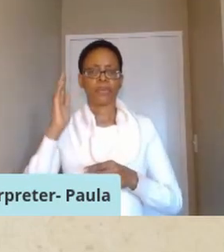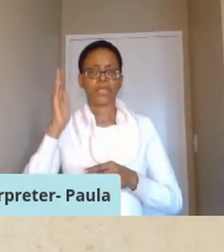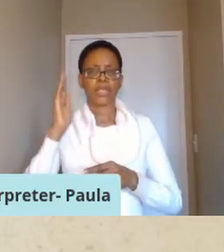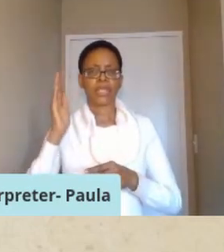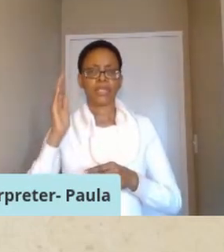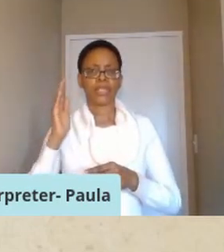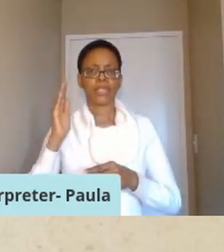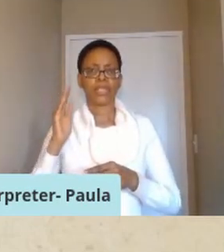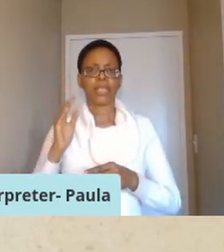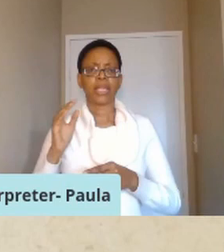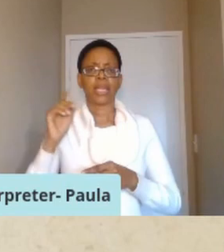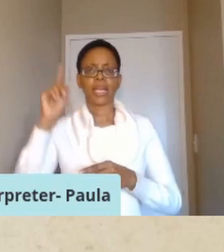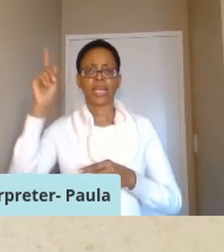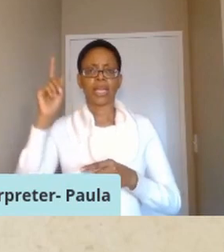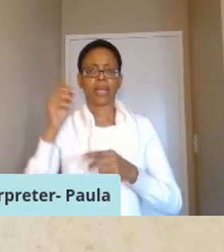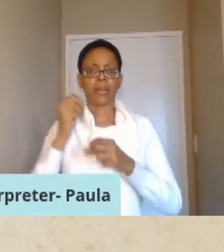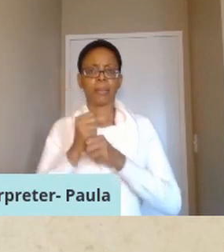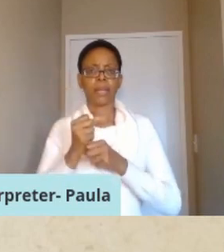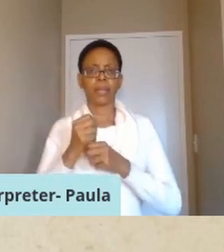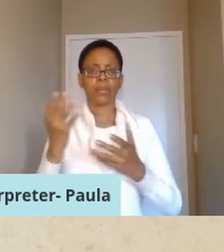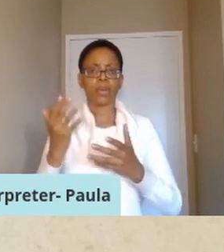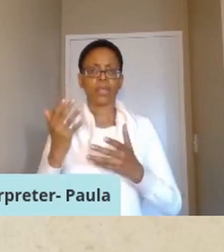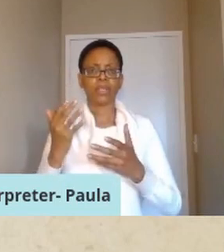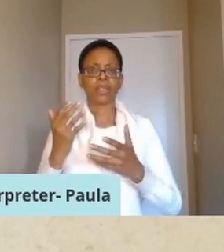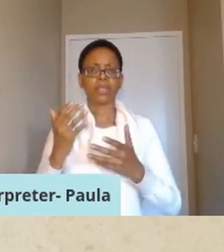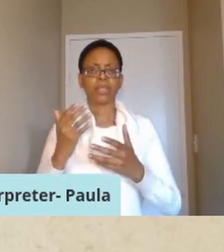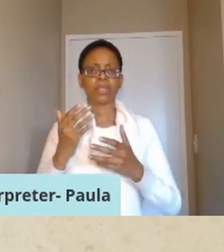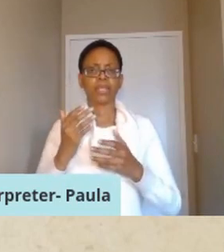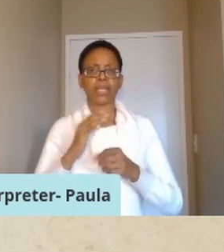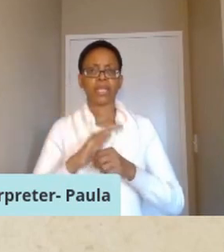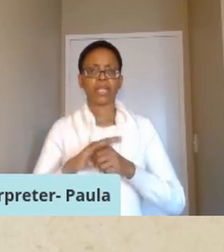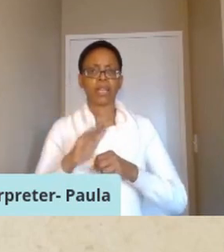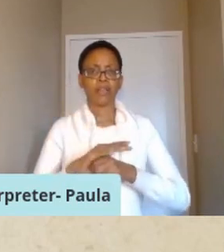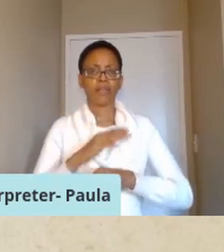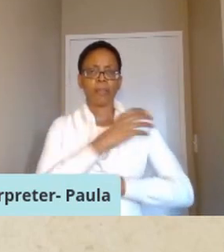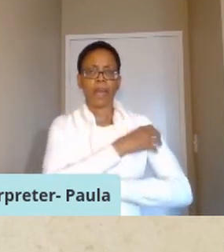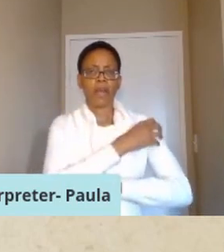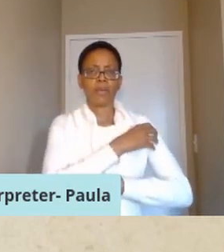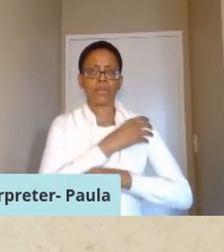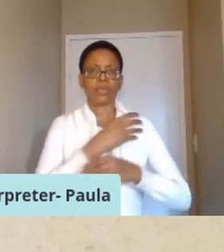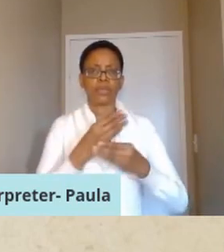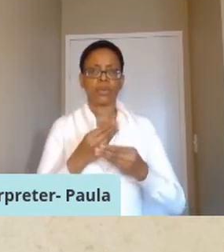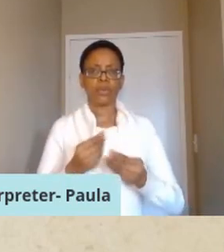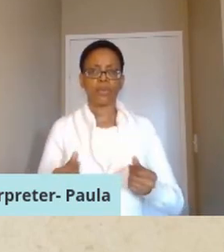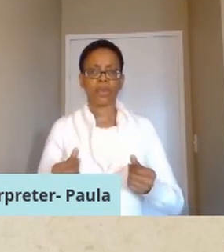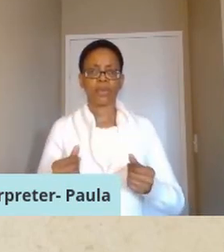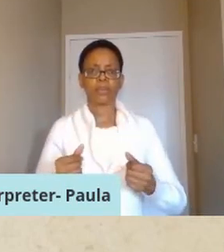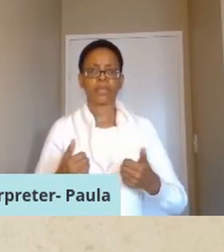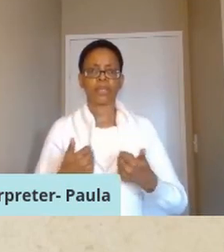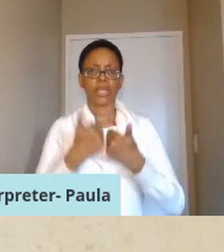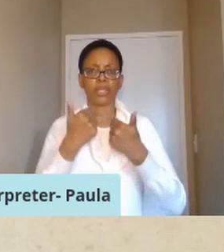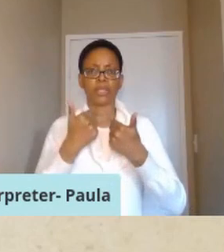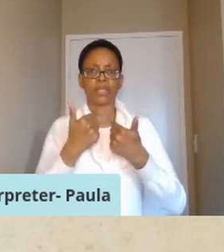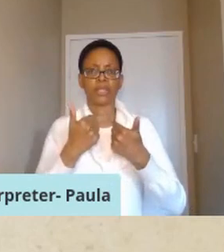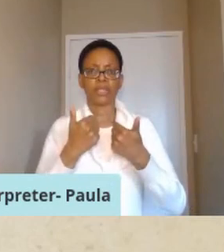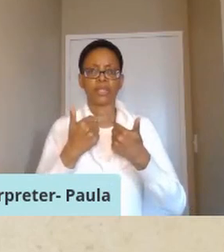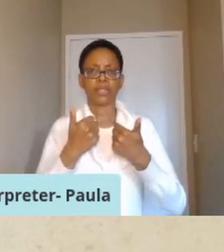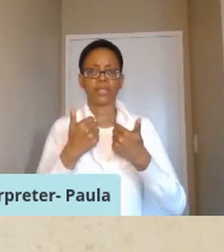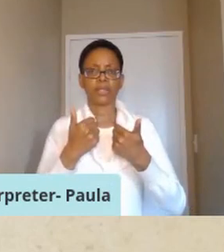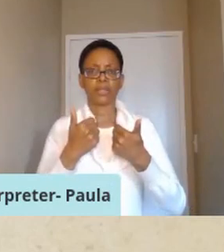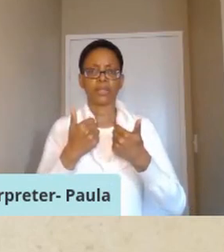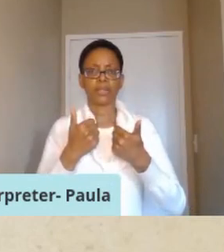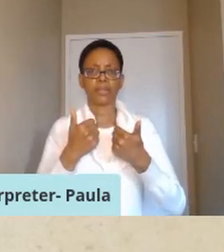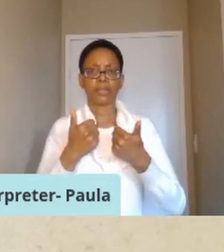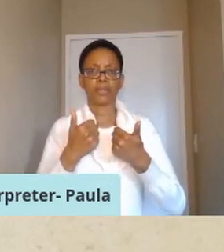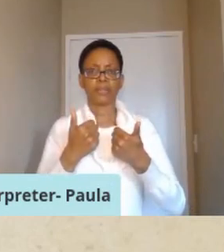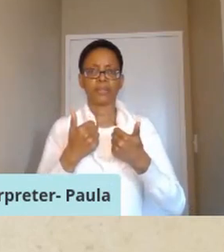nature sufficient power to overcome, to face the challenges. And that